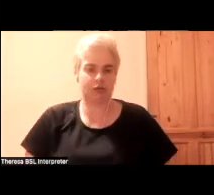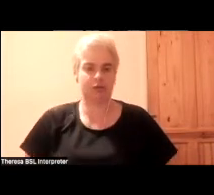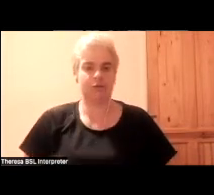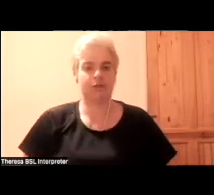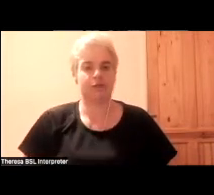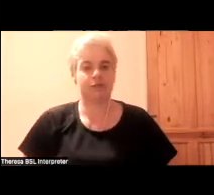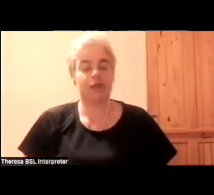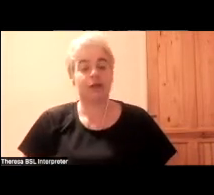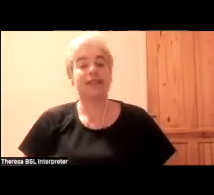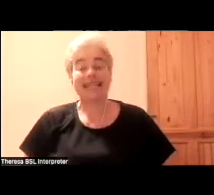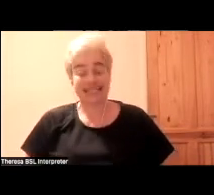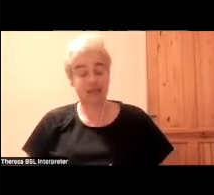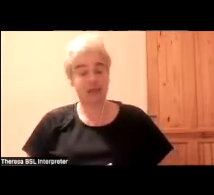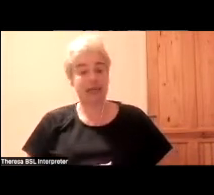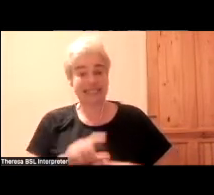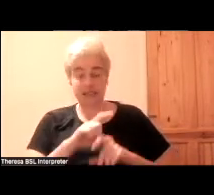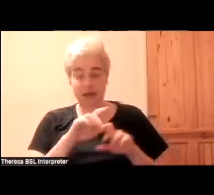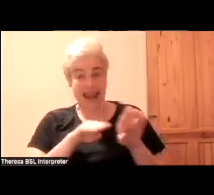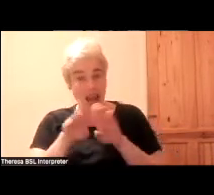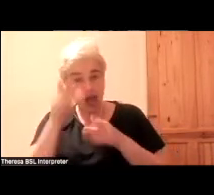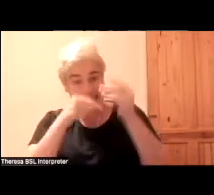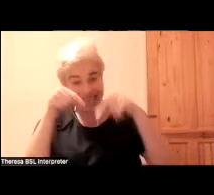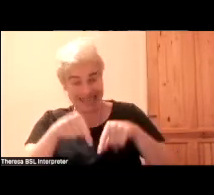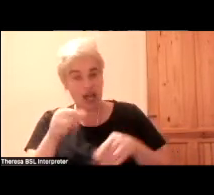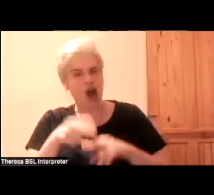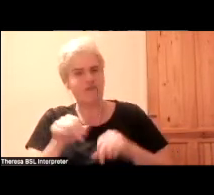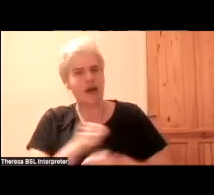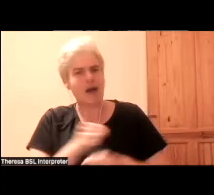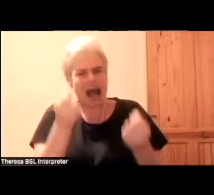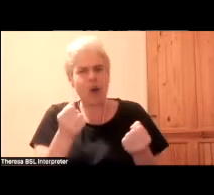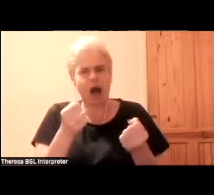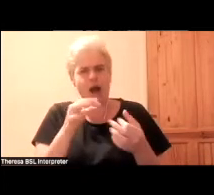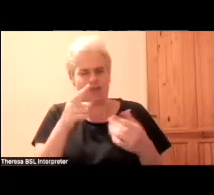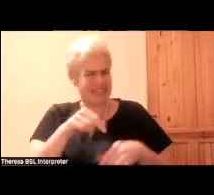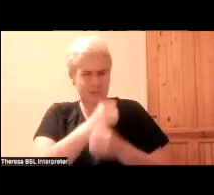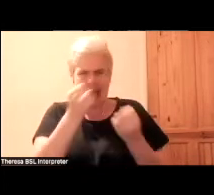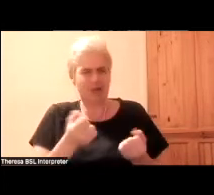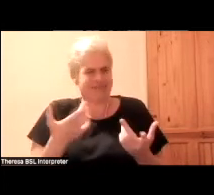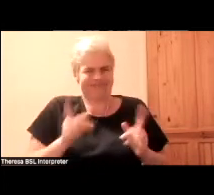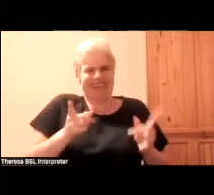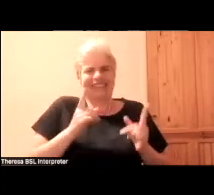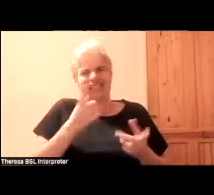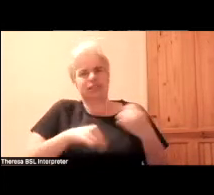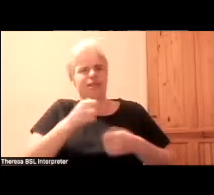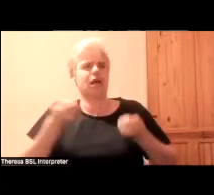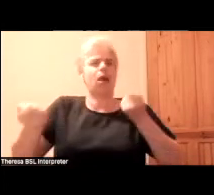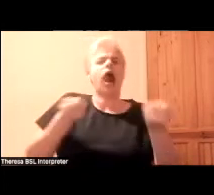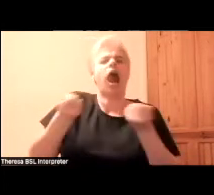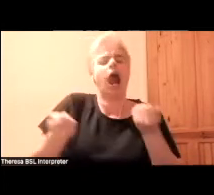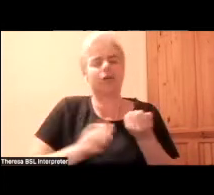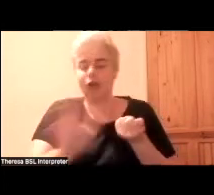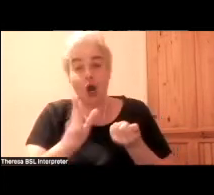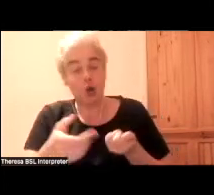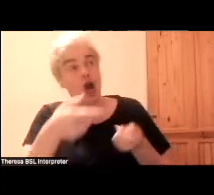There is a lesson here in power dynamics. This isn't power for the sake of power, but